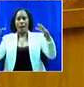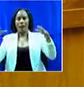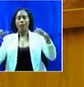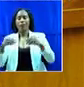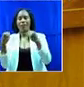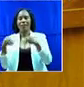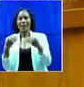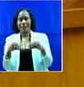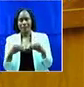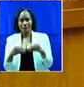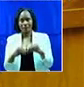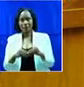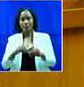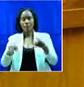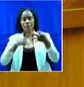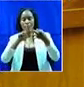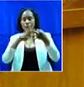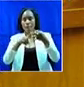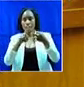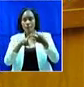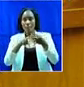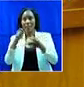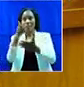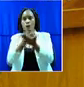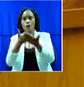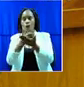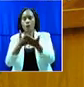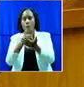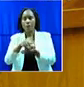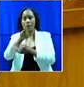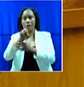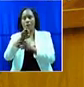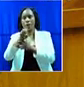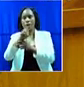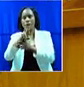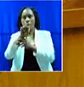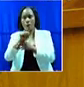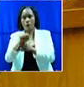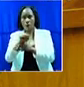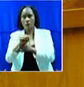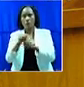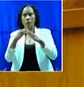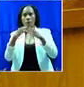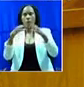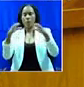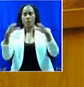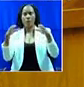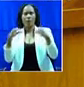Thirdly, it is to accelerate economic reforms. Thank you, Helga. But the